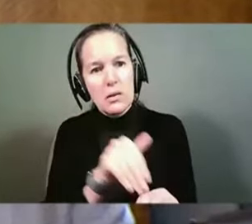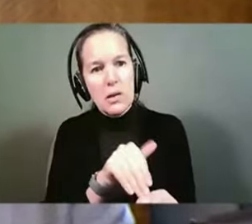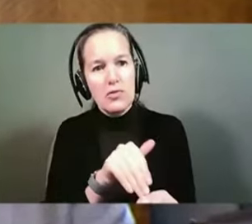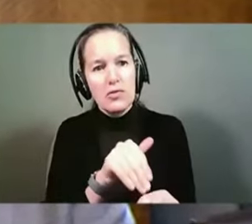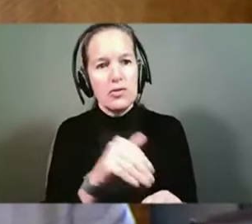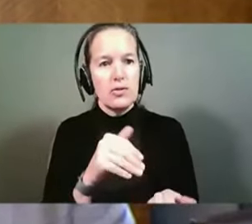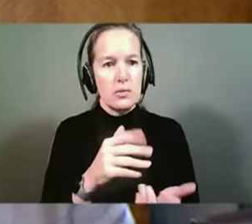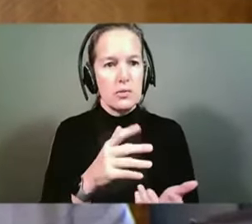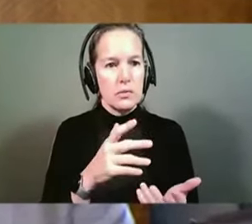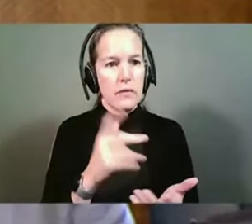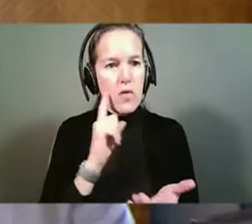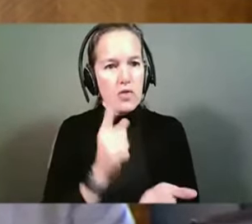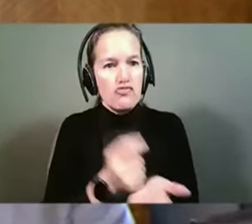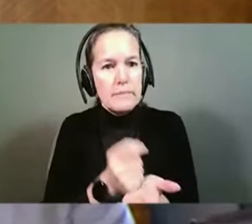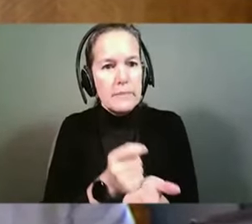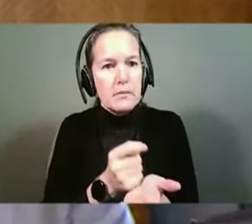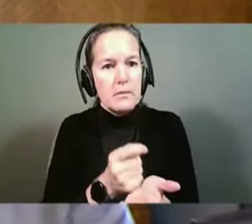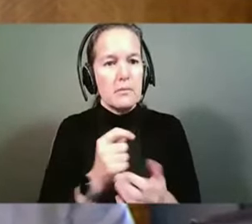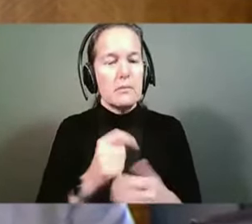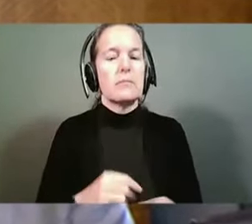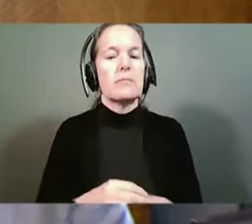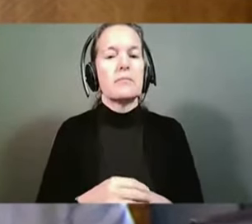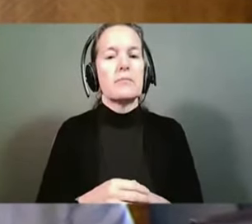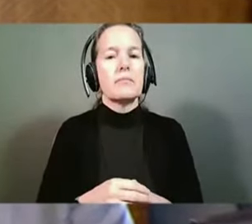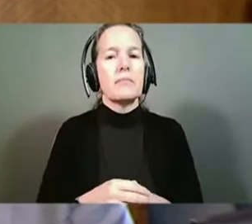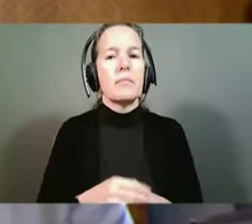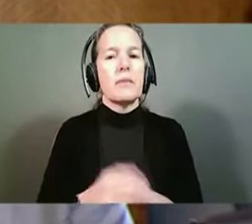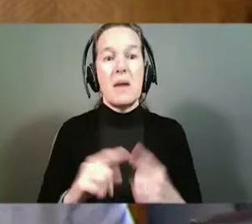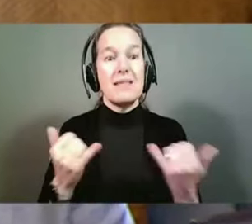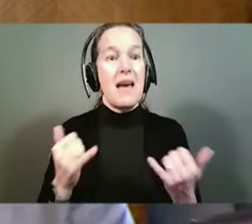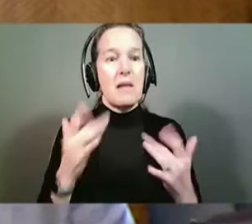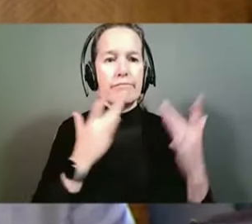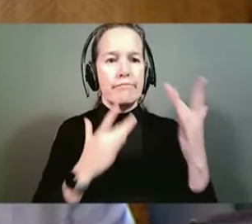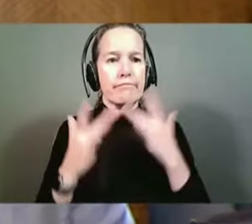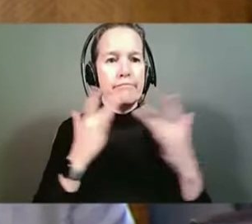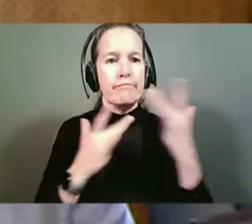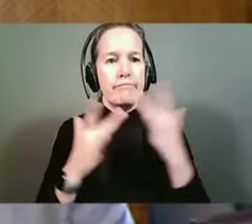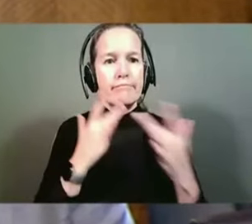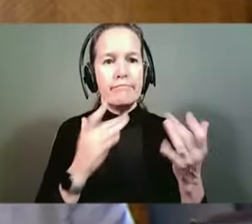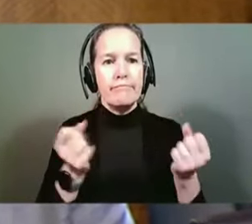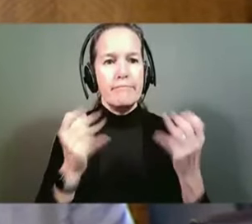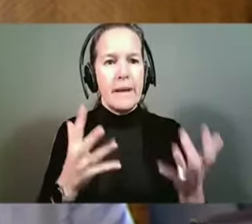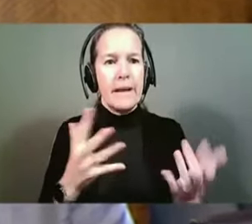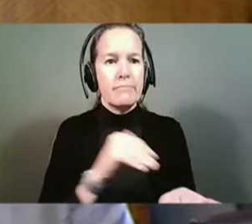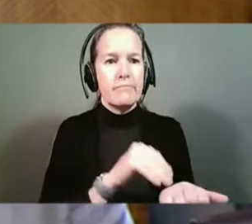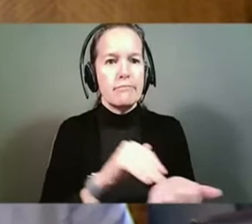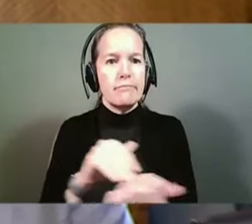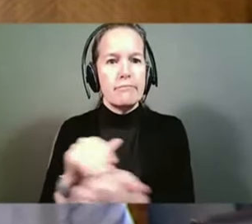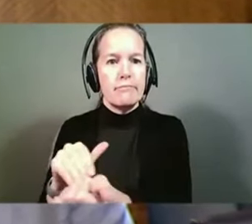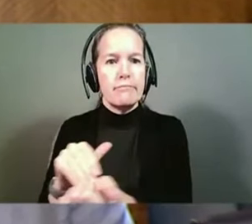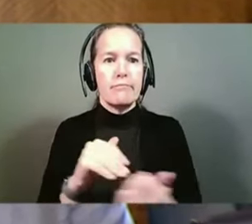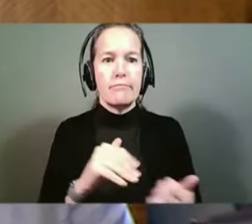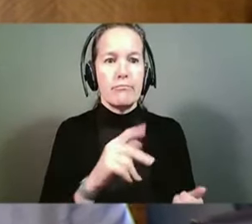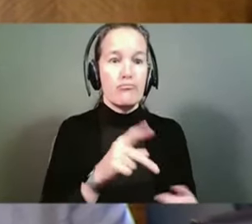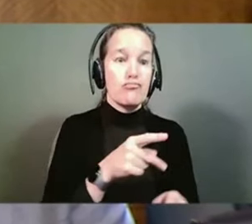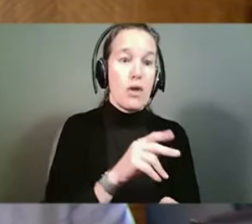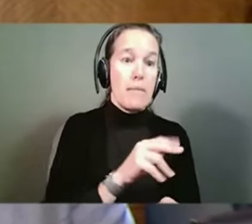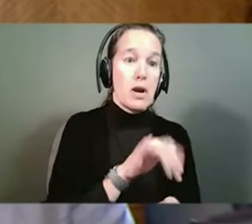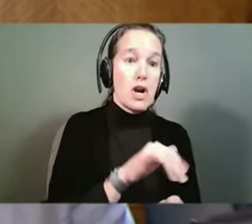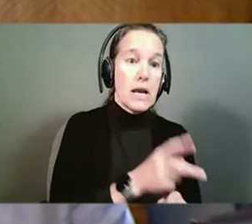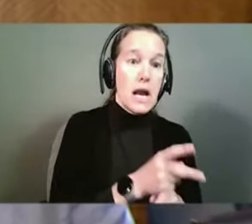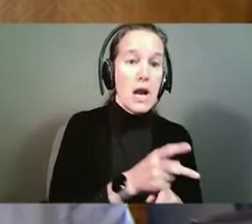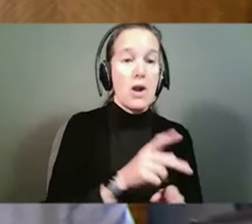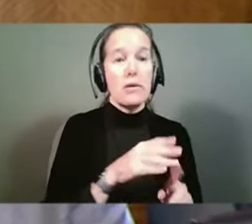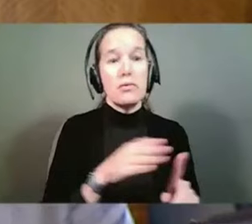symptoms. The existing shortage of healthcare providers, from primary care to mental health providers, means that far too many Americans are unable